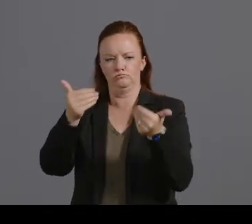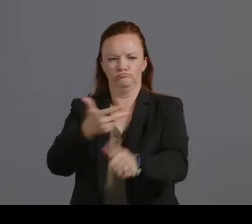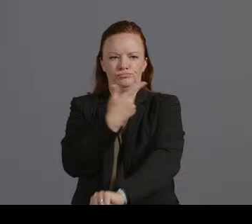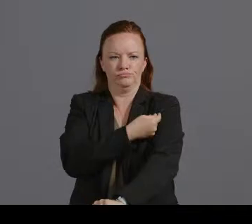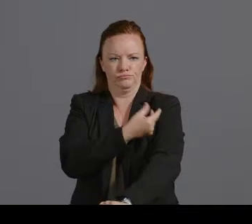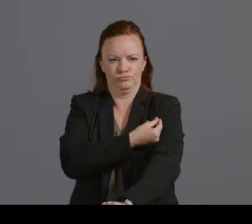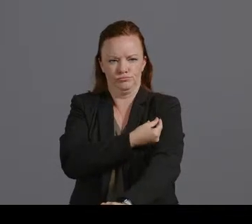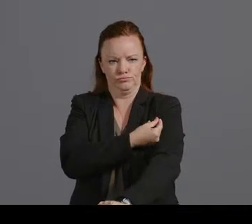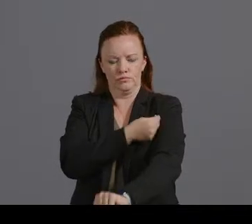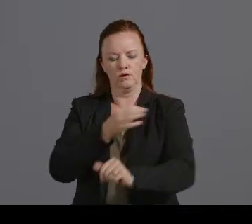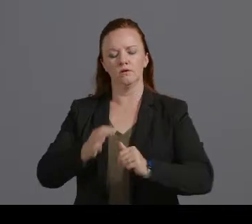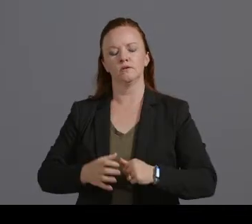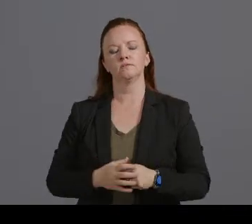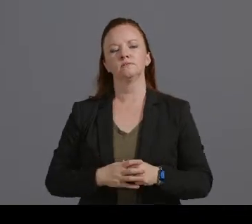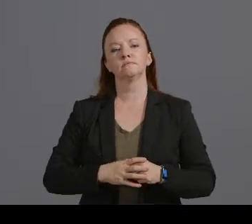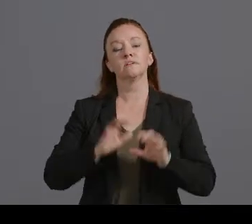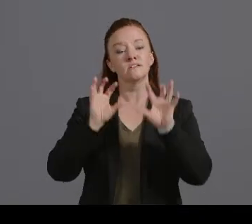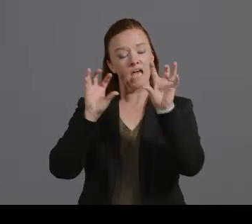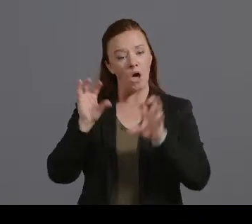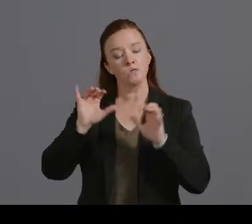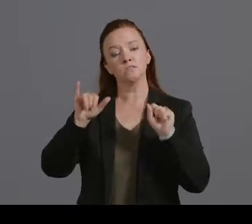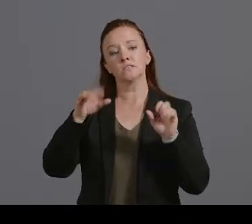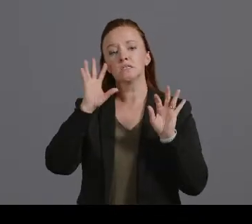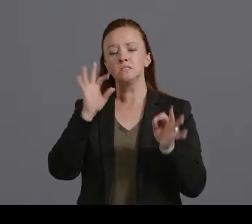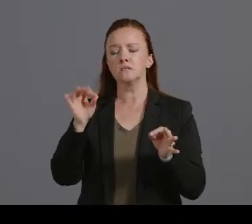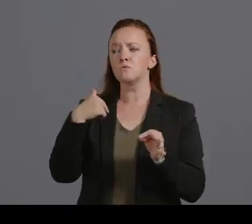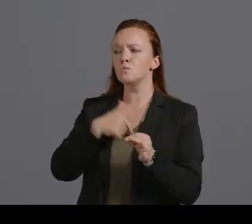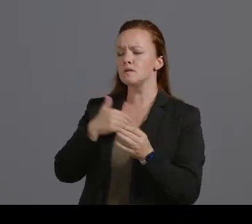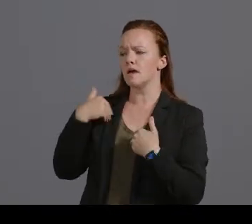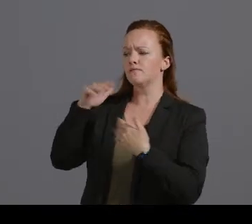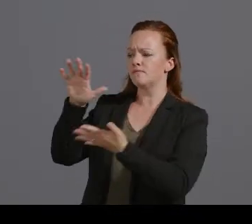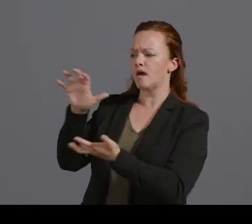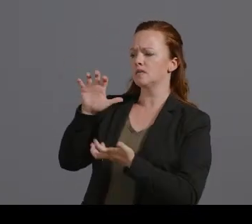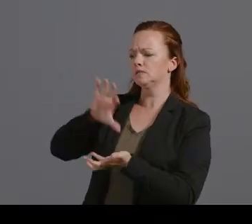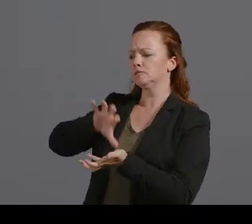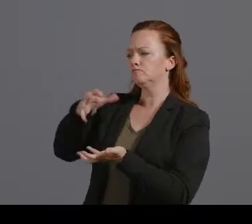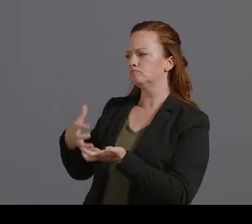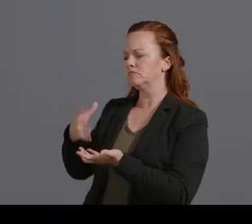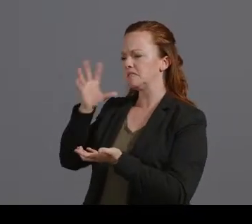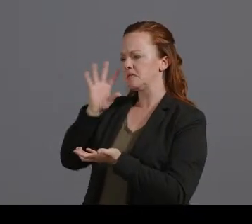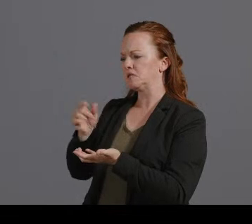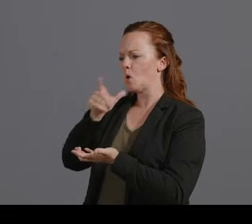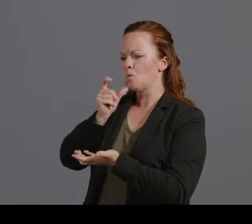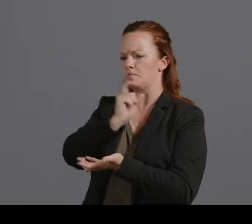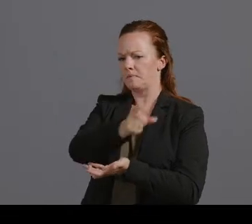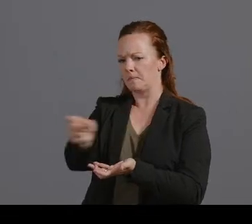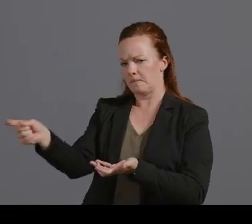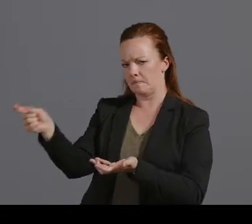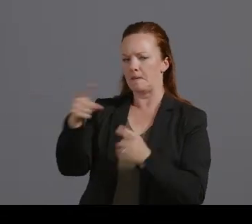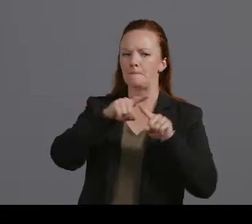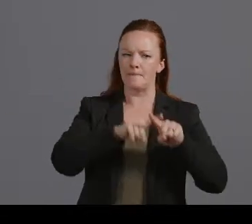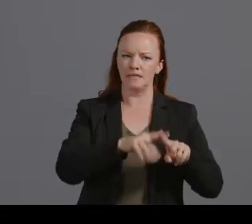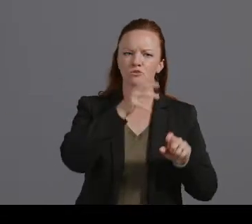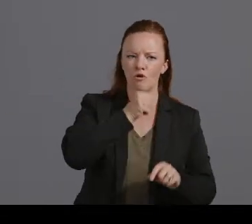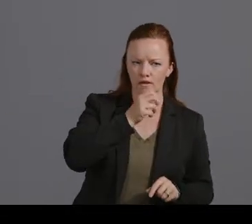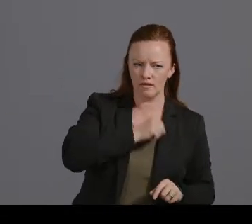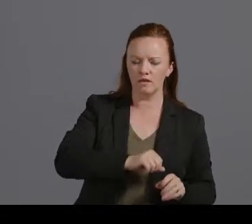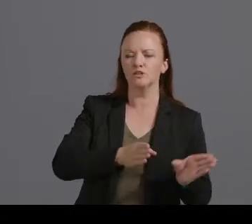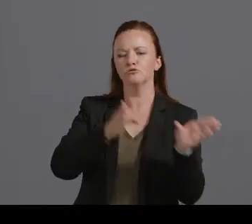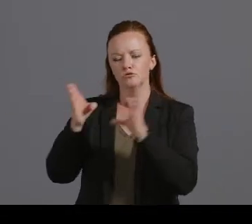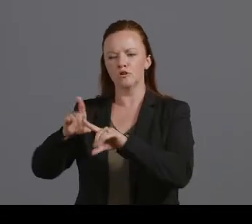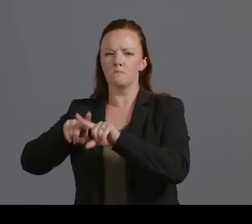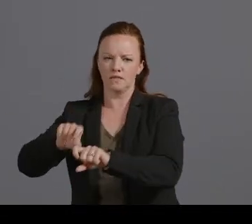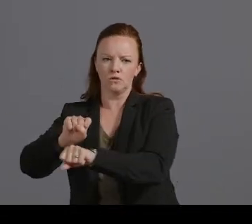have by using occupational category, age, medical conditions, or certain prioritization categories that they would